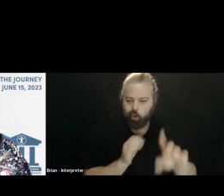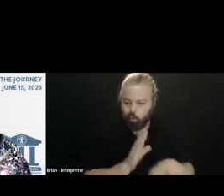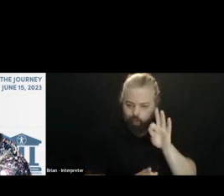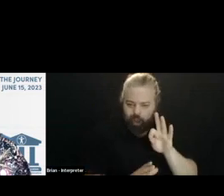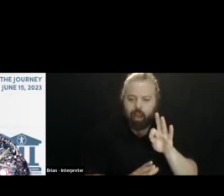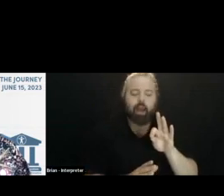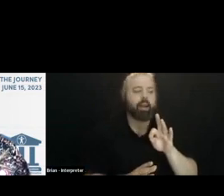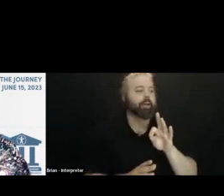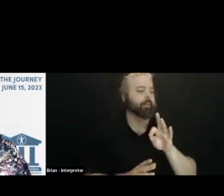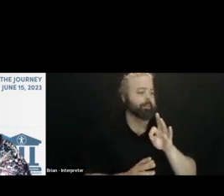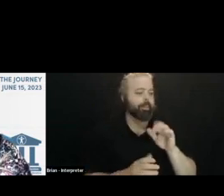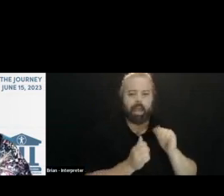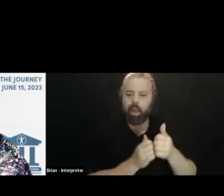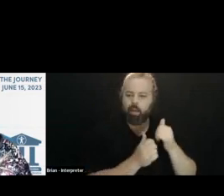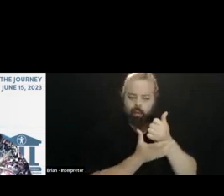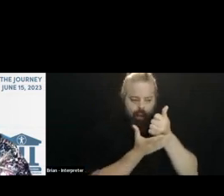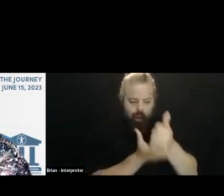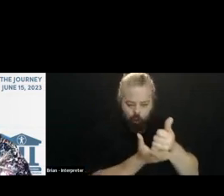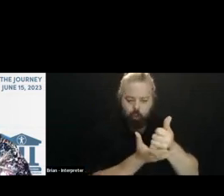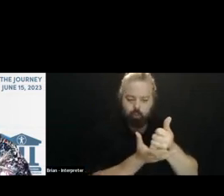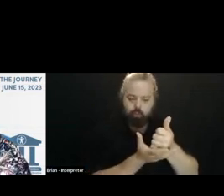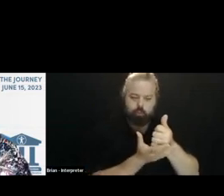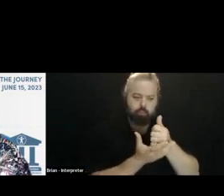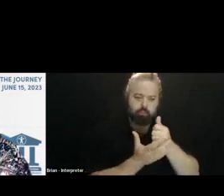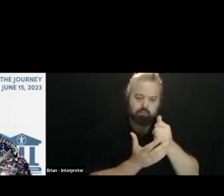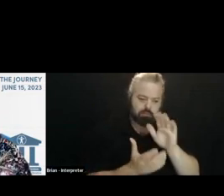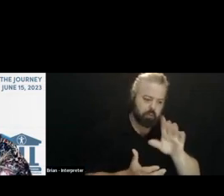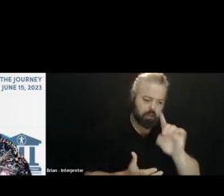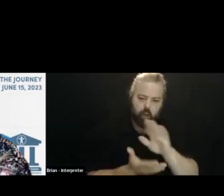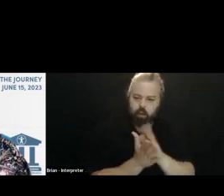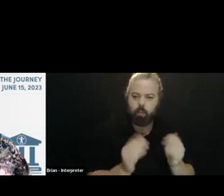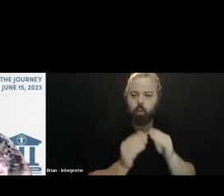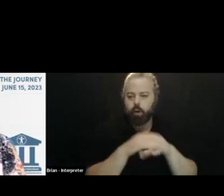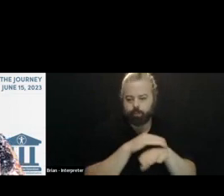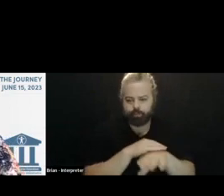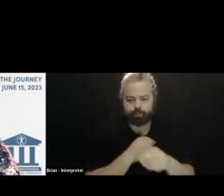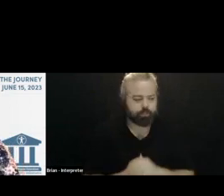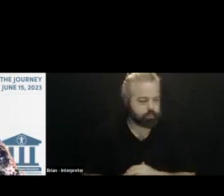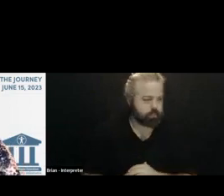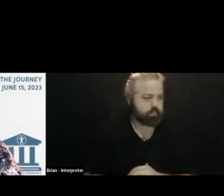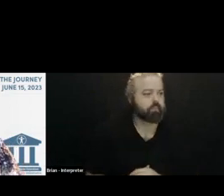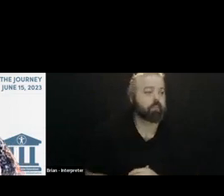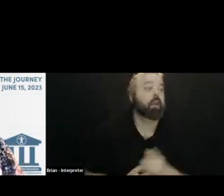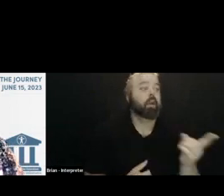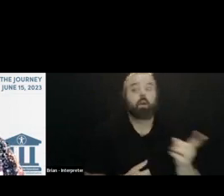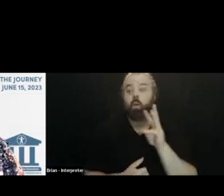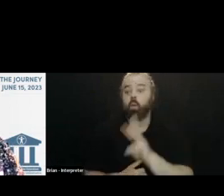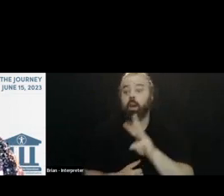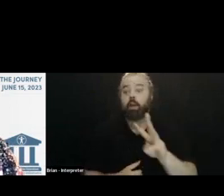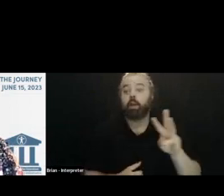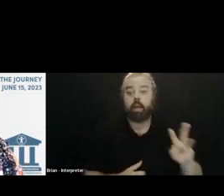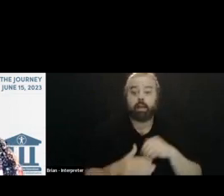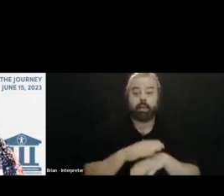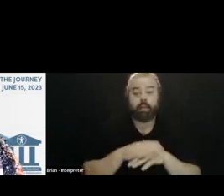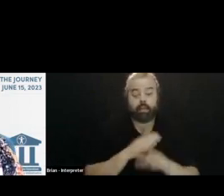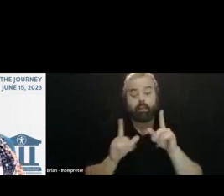can help you out with making your documents more accessible. All right, so website accessibility testing. So